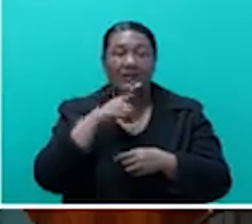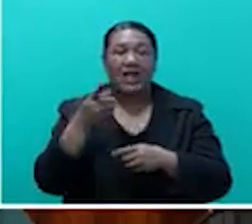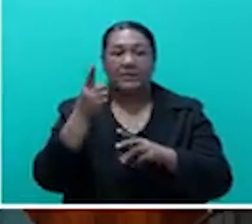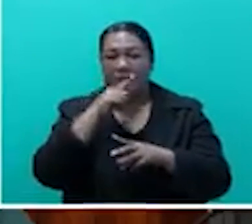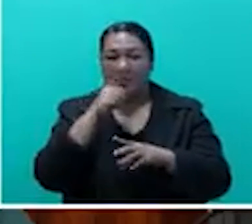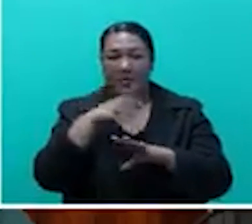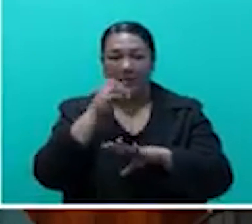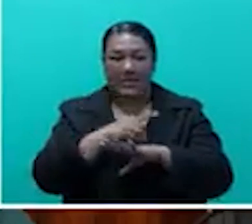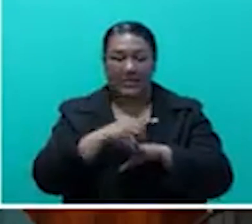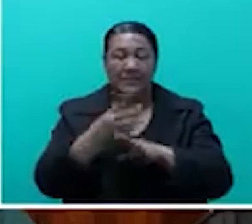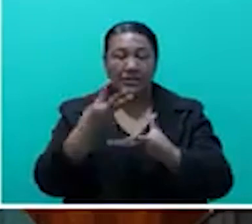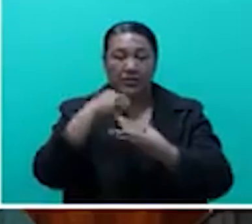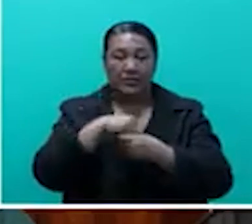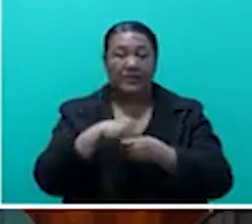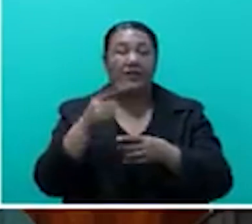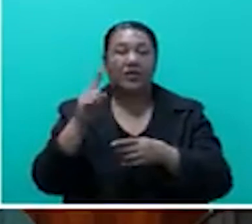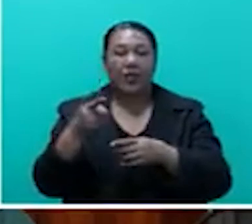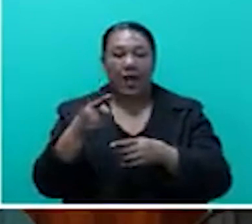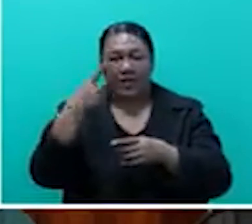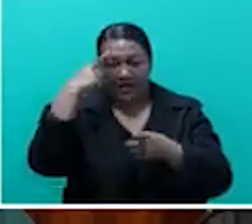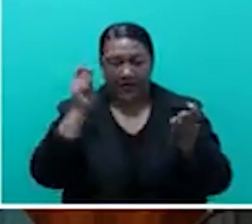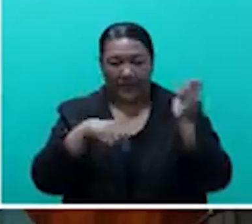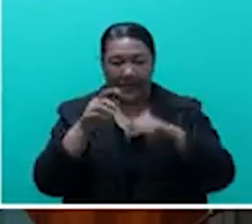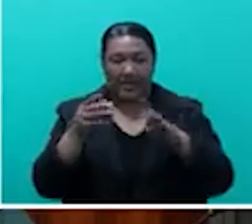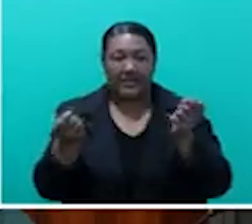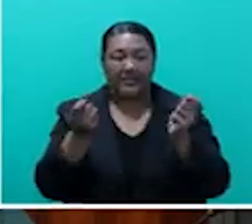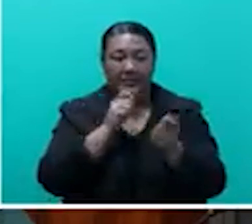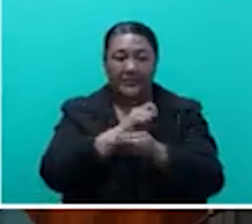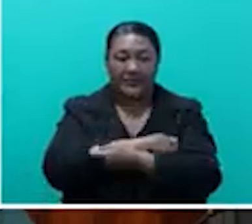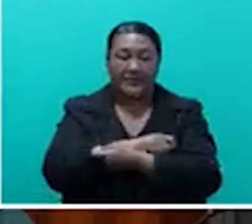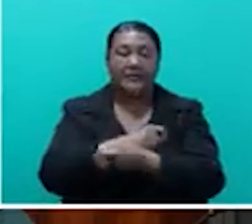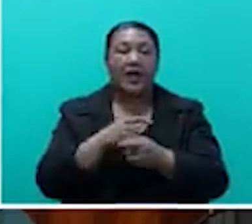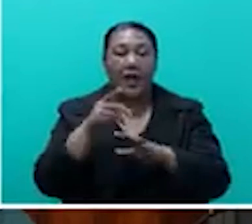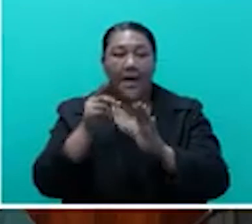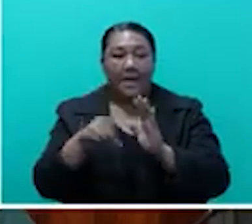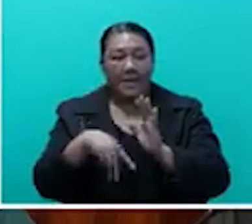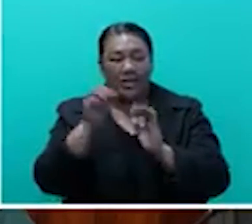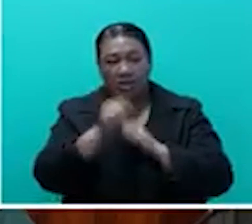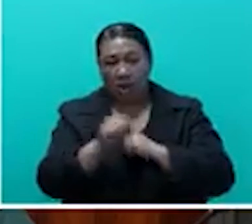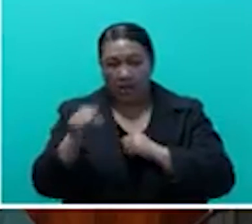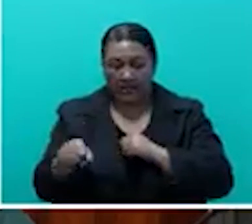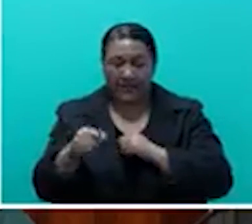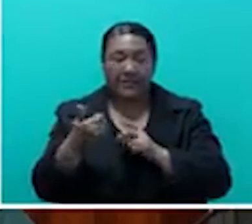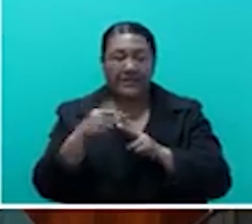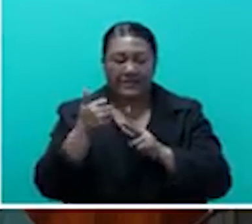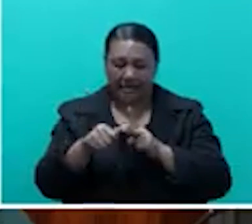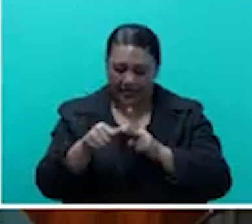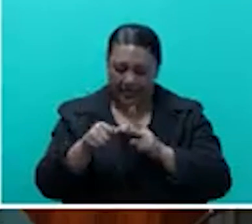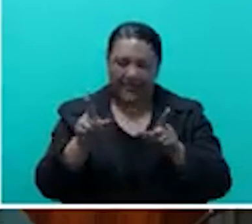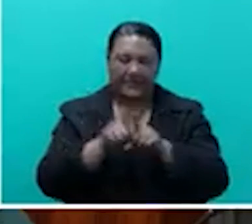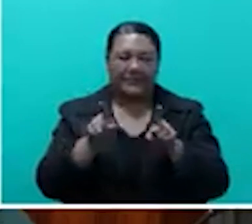are met through innovative scholarship and study grant policies. Mr. Speaker, sir, I must also